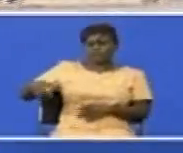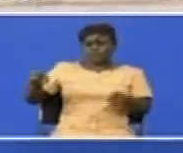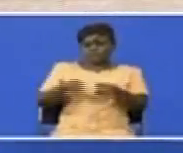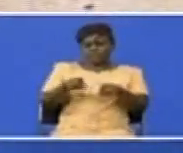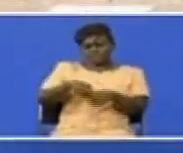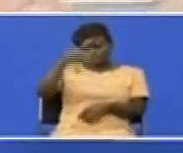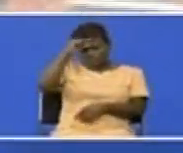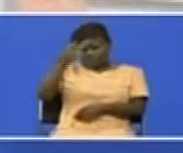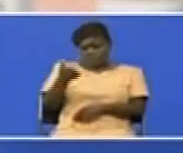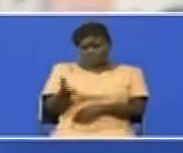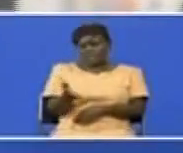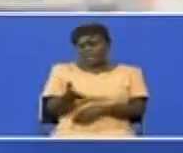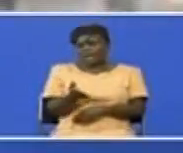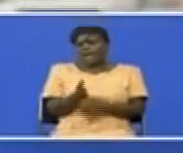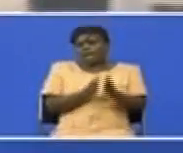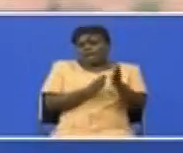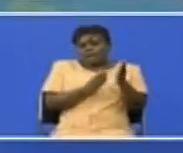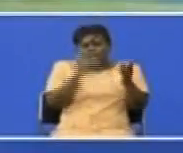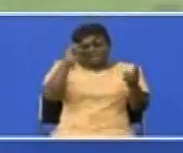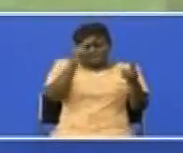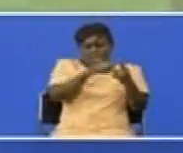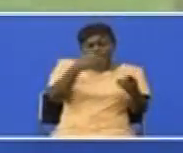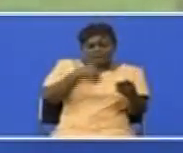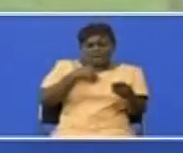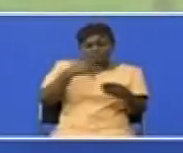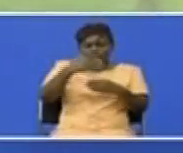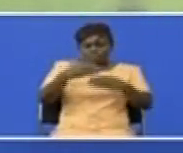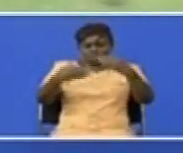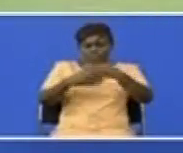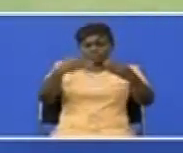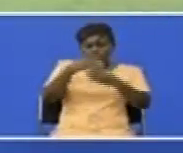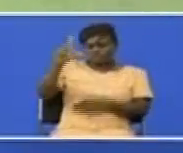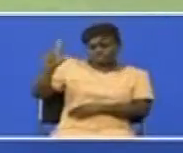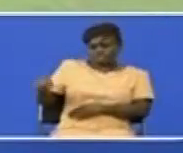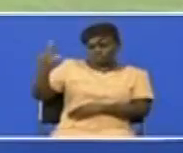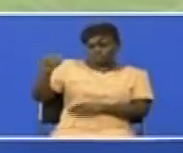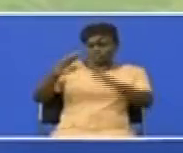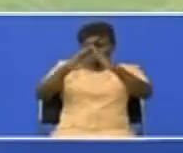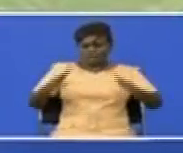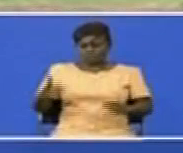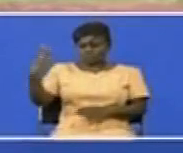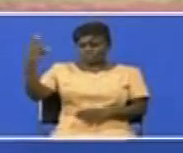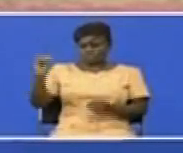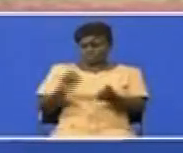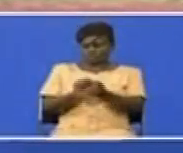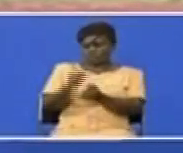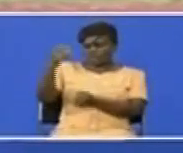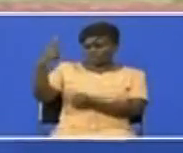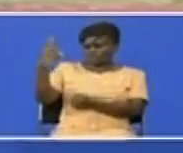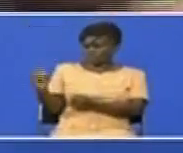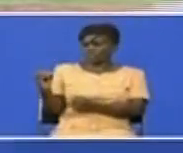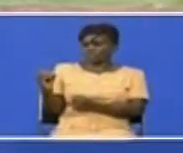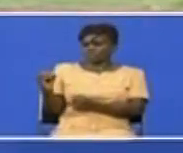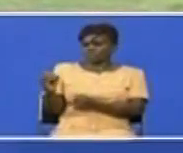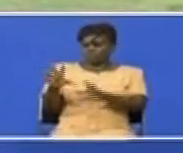the government here is on an ambitious plan of constructing cheap and affordable housing units by the year 2020 in order